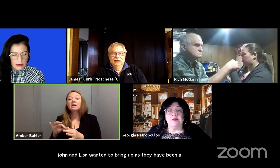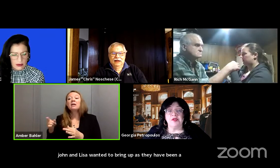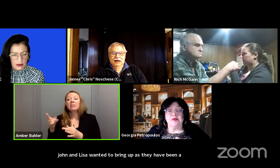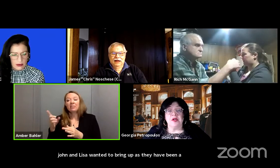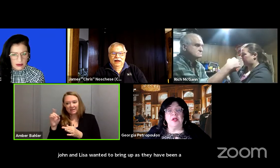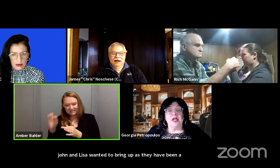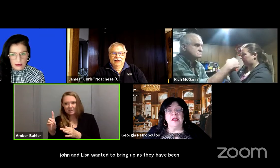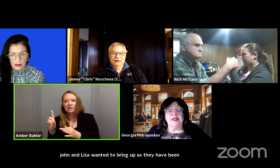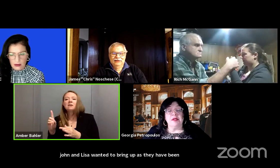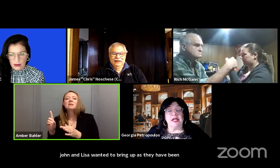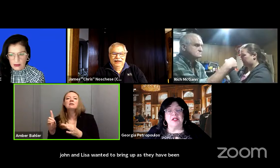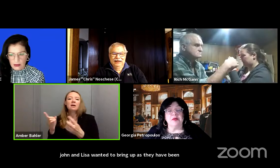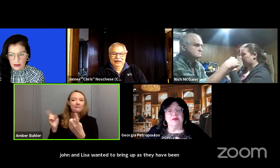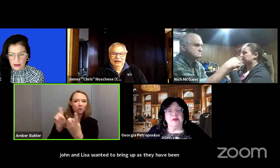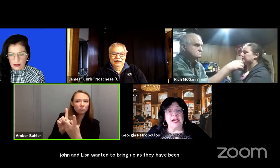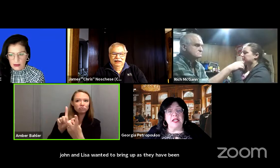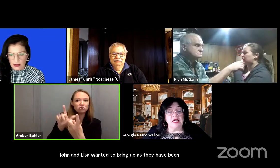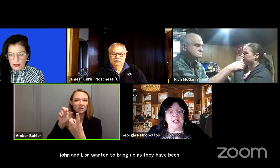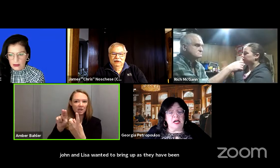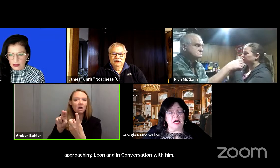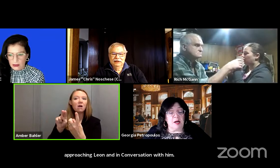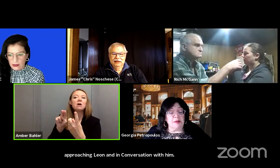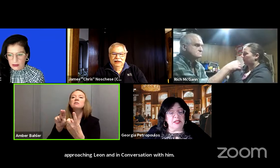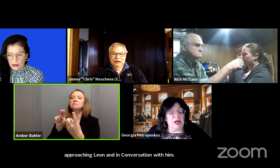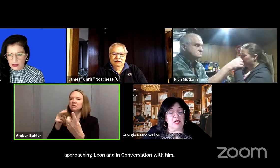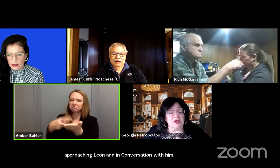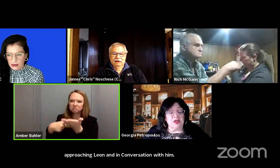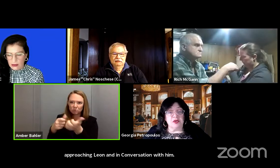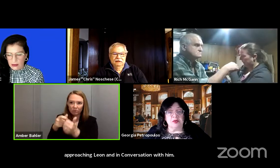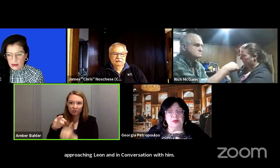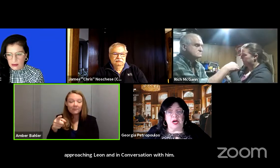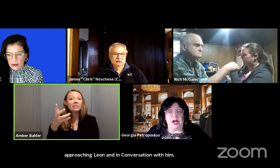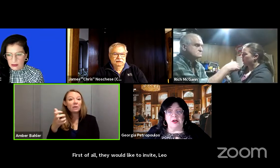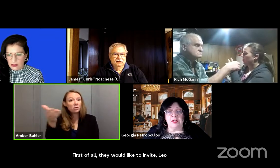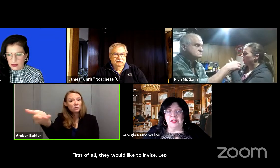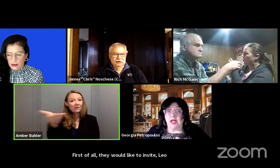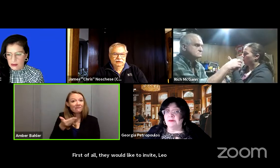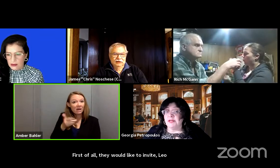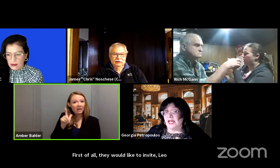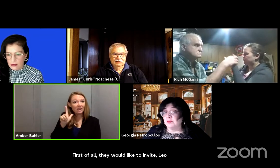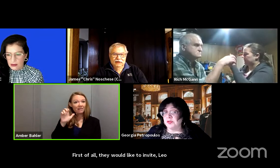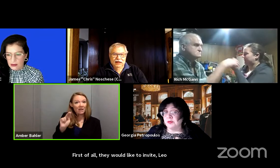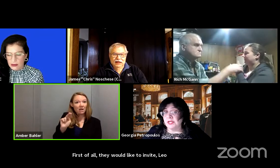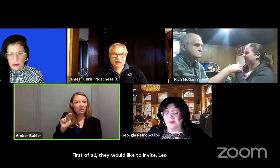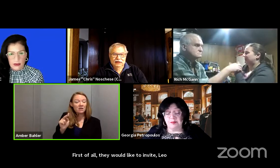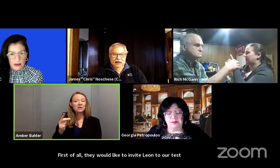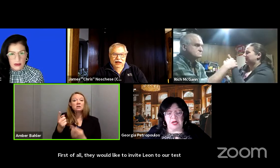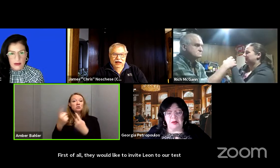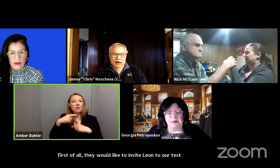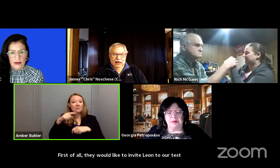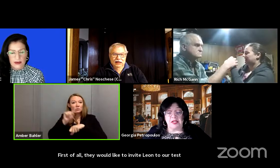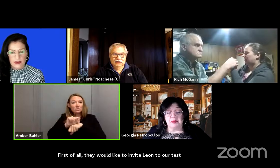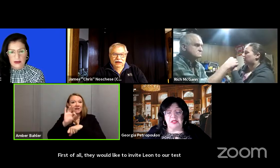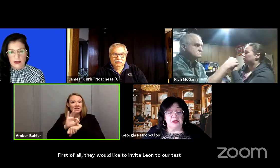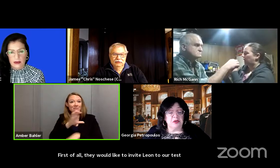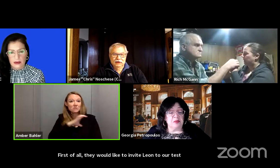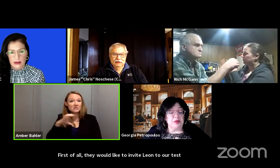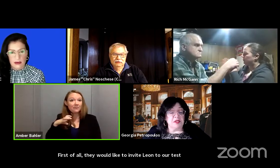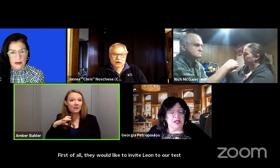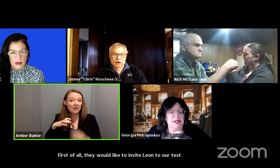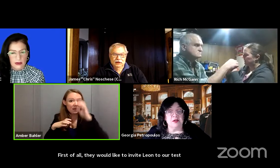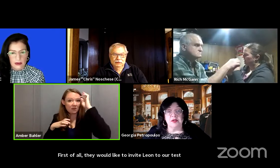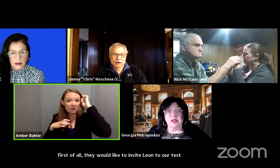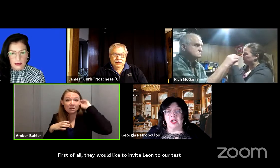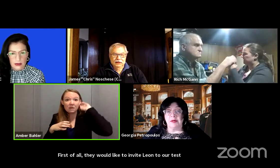conversation with him. First of all, they would like to invite Leon to our task force committee, possibly